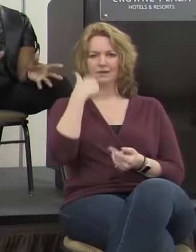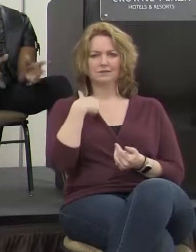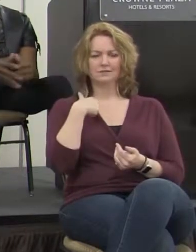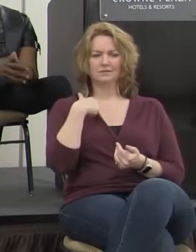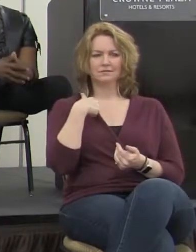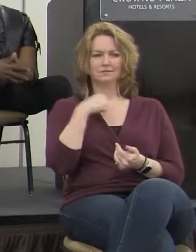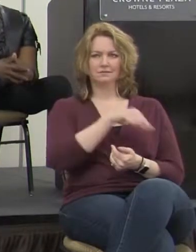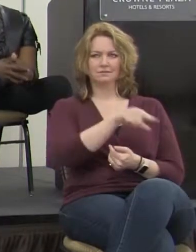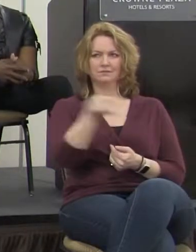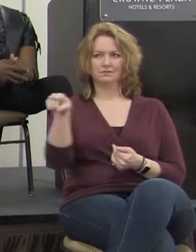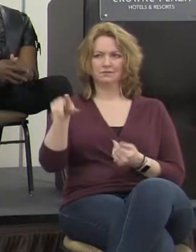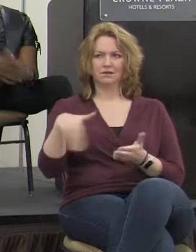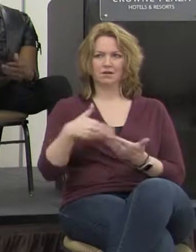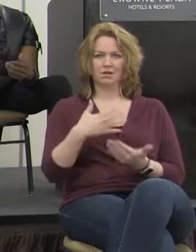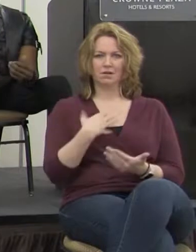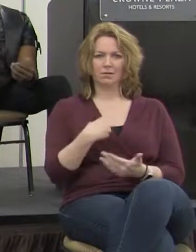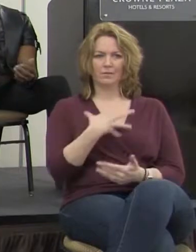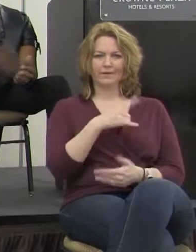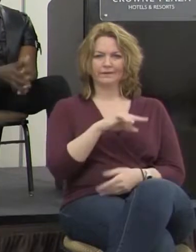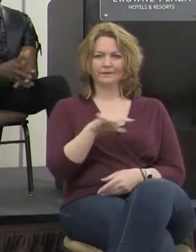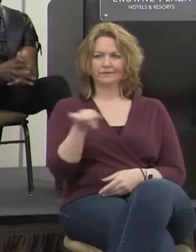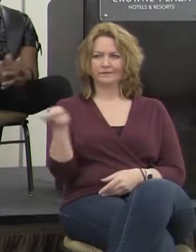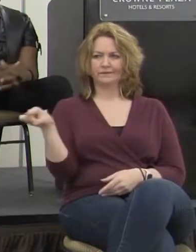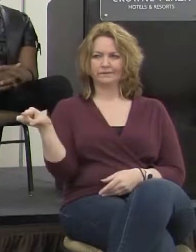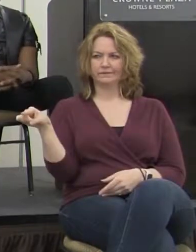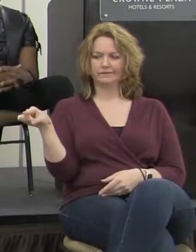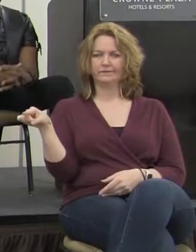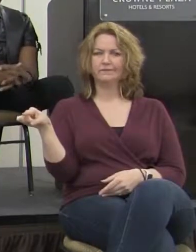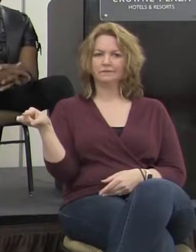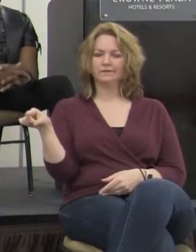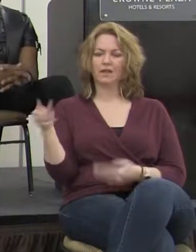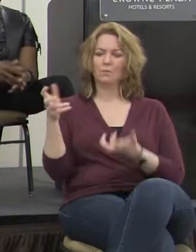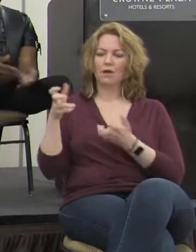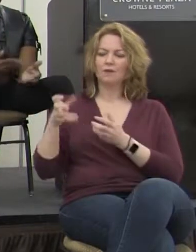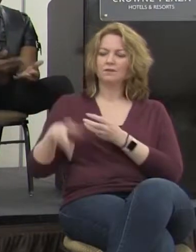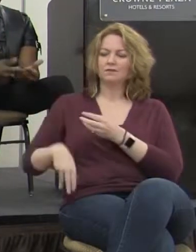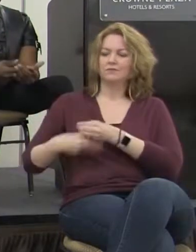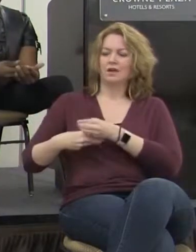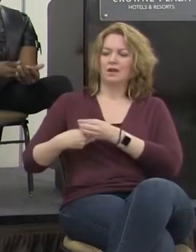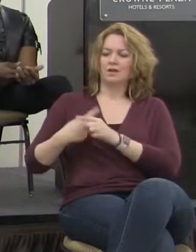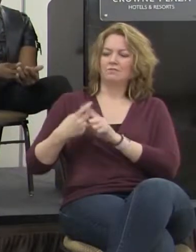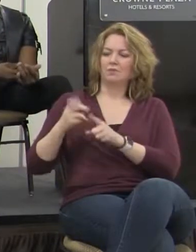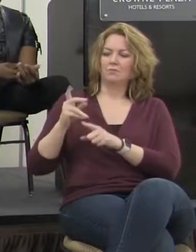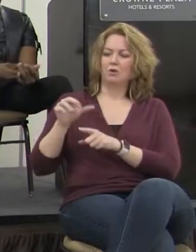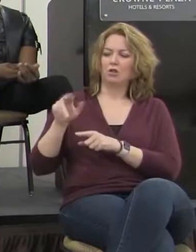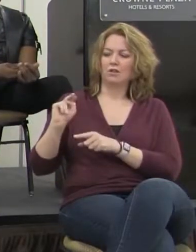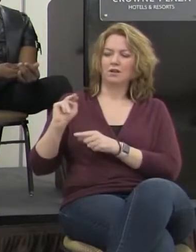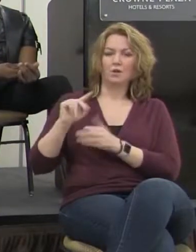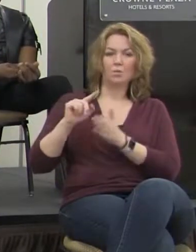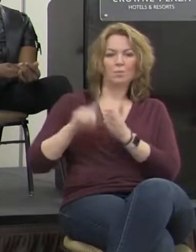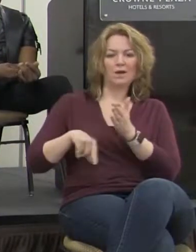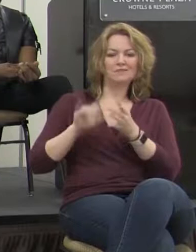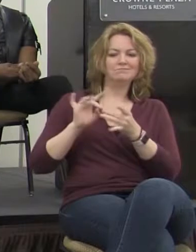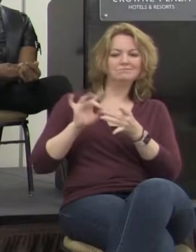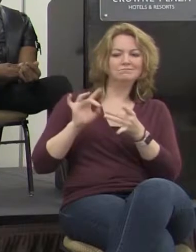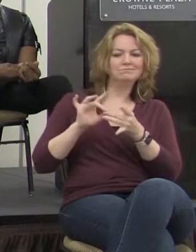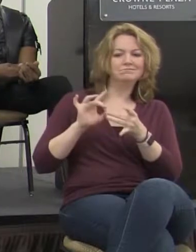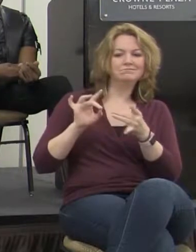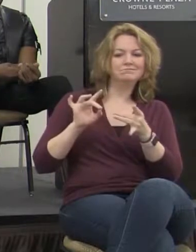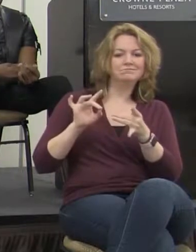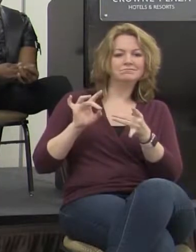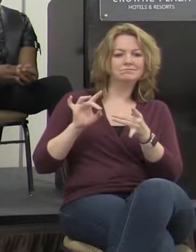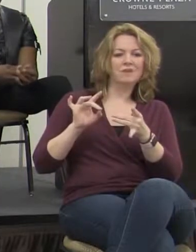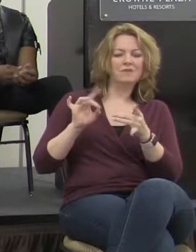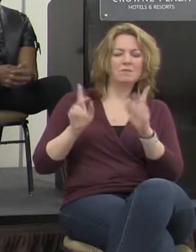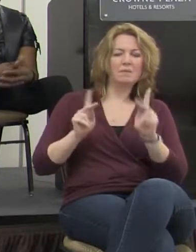all-white leather bar. I wanted to really piggyback on what Merlin had to say about it's what's said outside of public